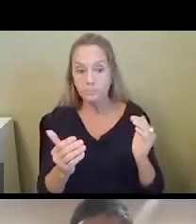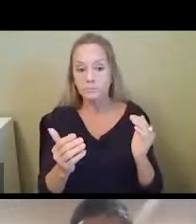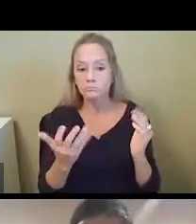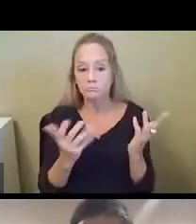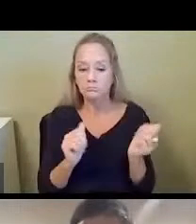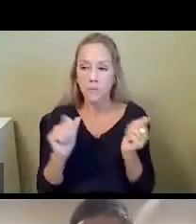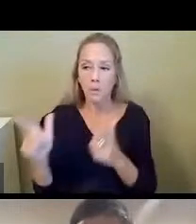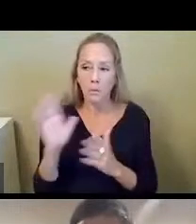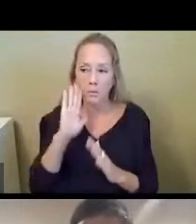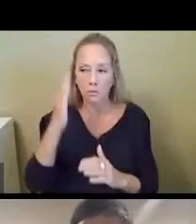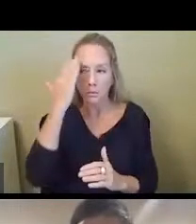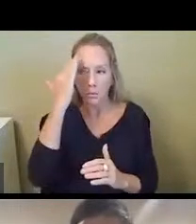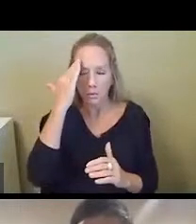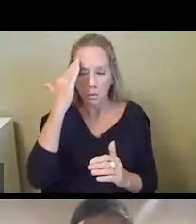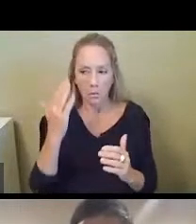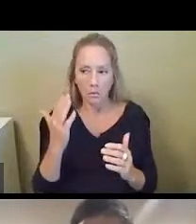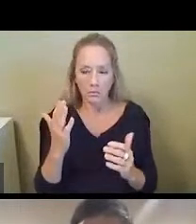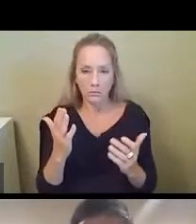when that's going to happen.